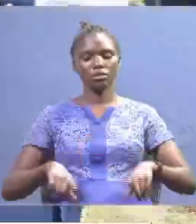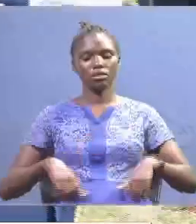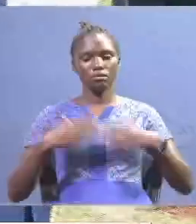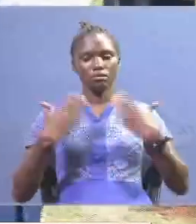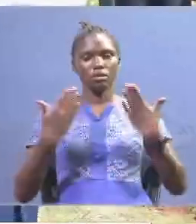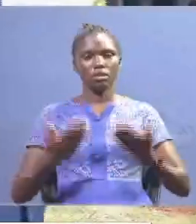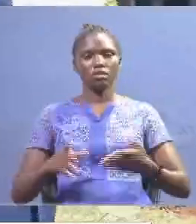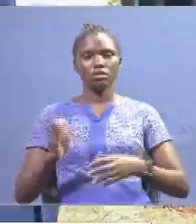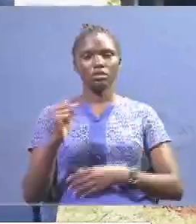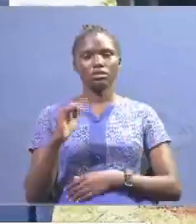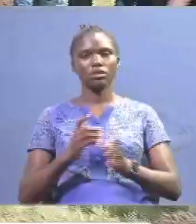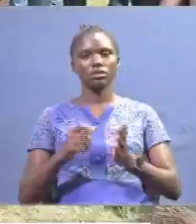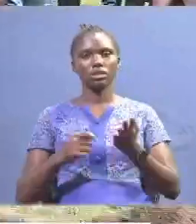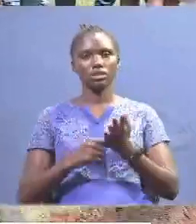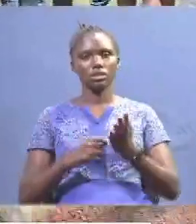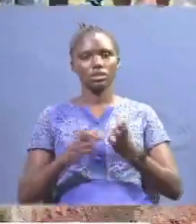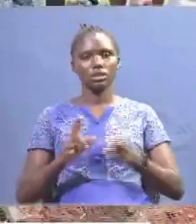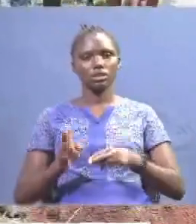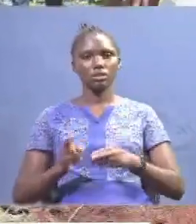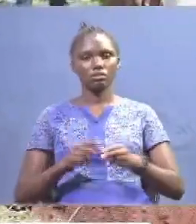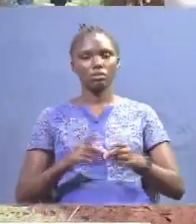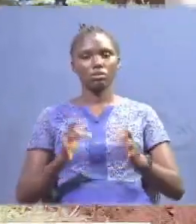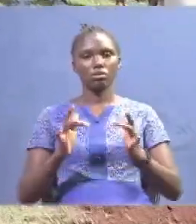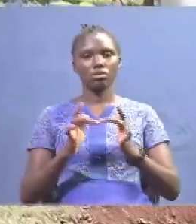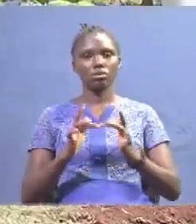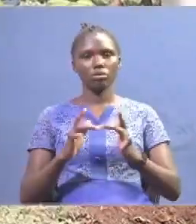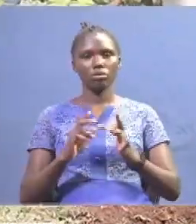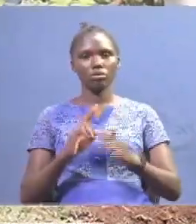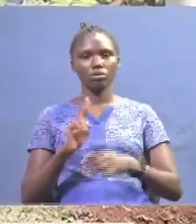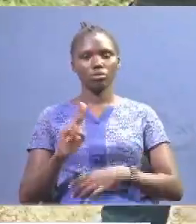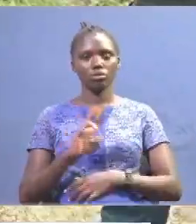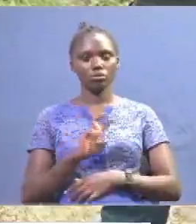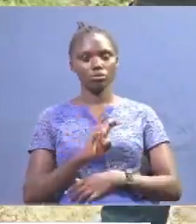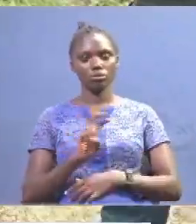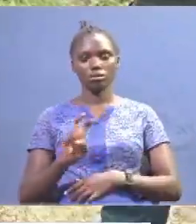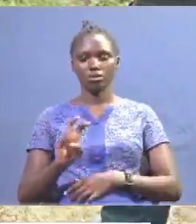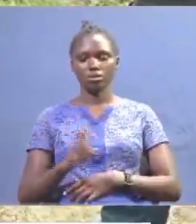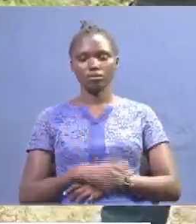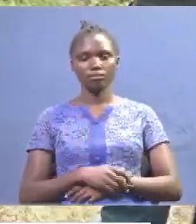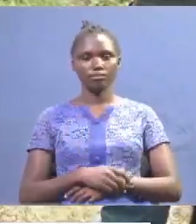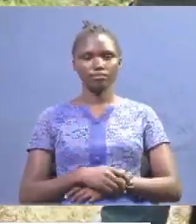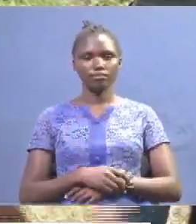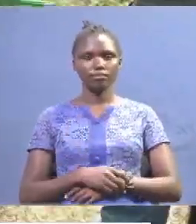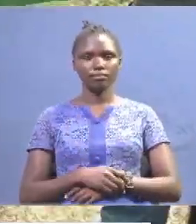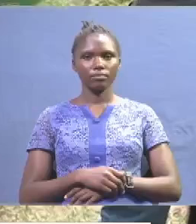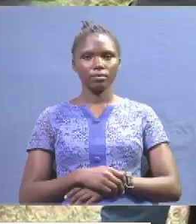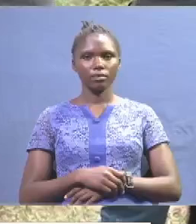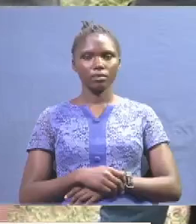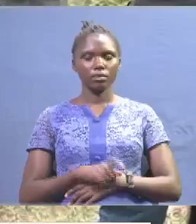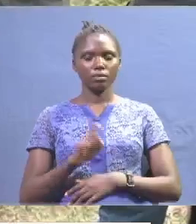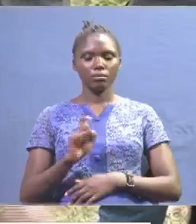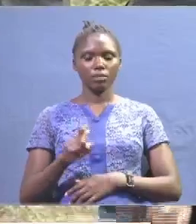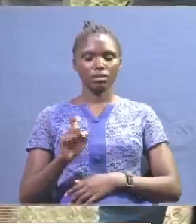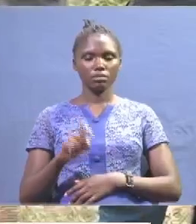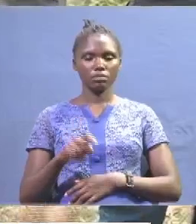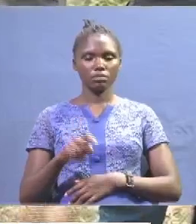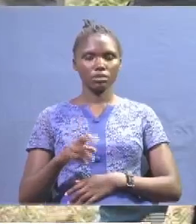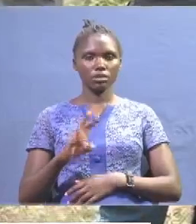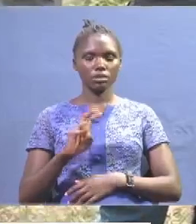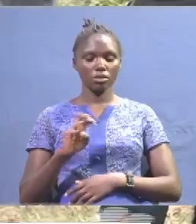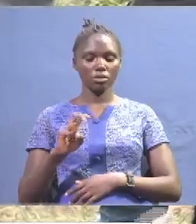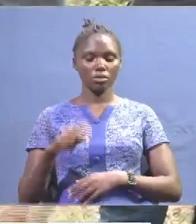has developed a digital app as the growth of each tree planted. We just have to find a way, because the